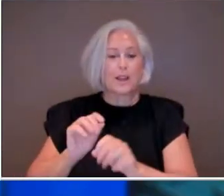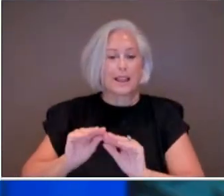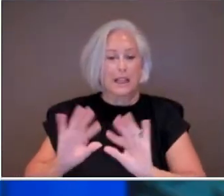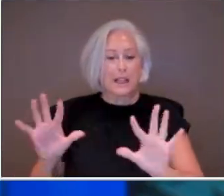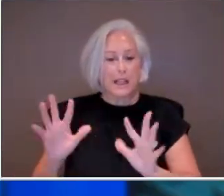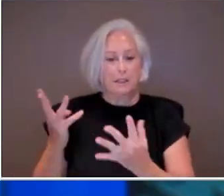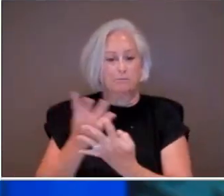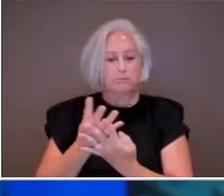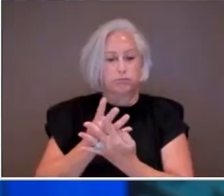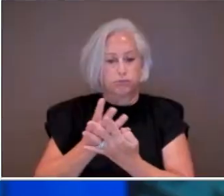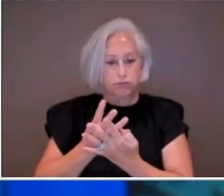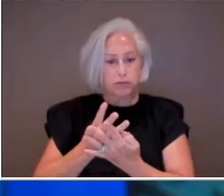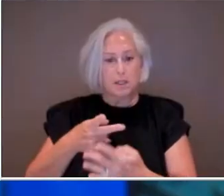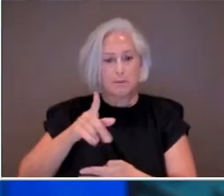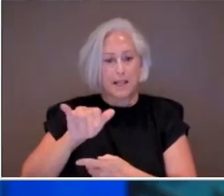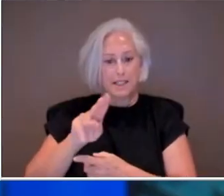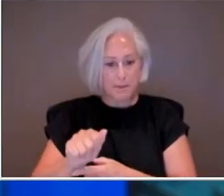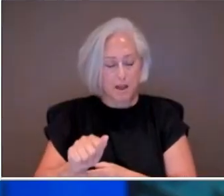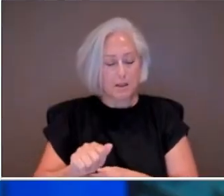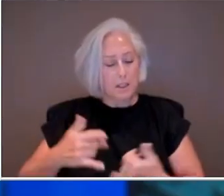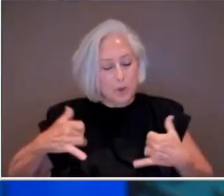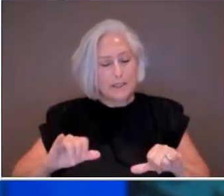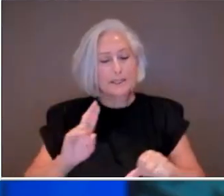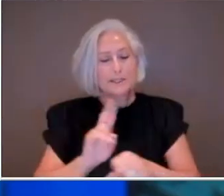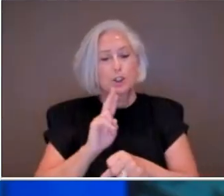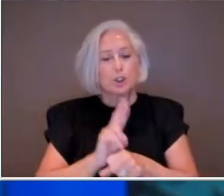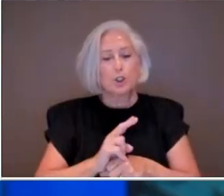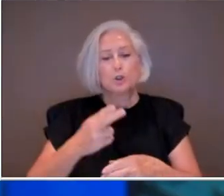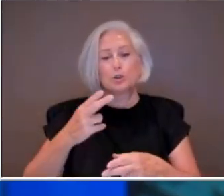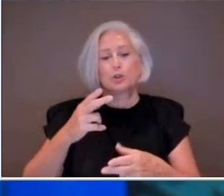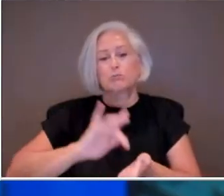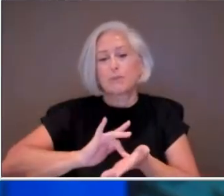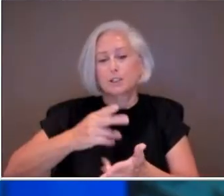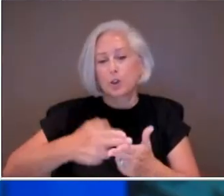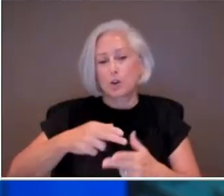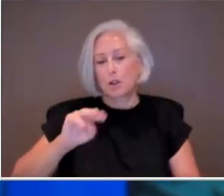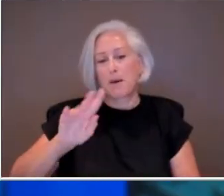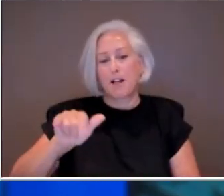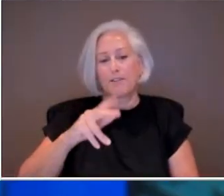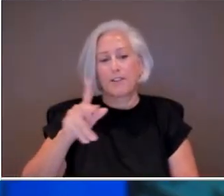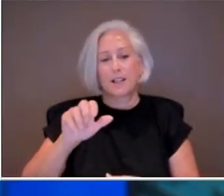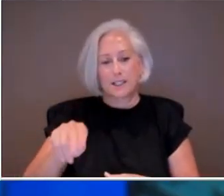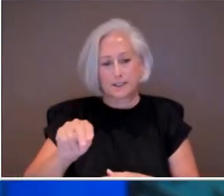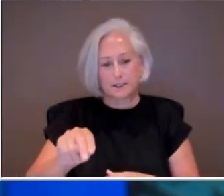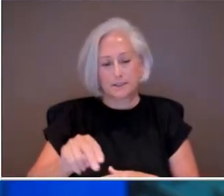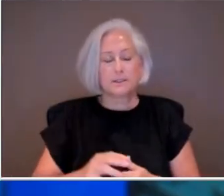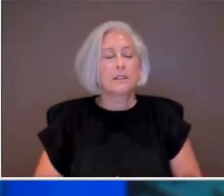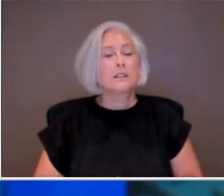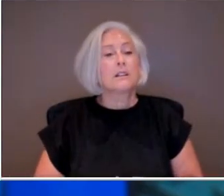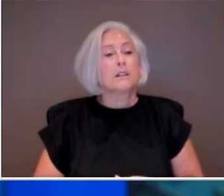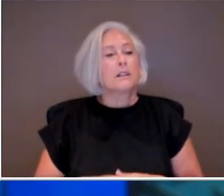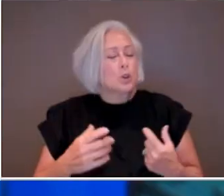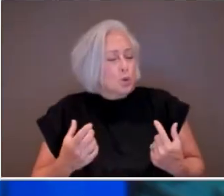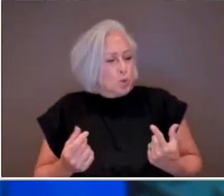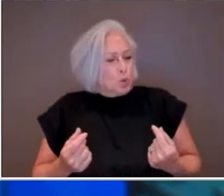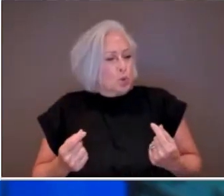called melphalan. That's part of the stem cell transplant. So what is it? It actually, after we kill it, this stem cell transplant,